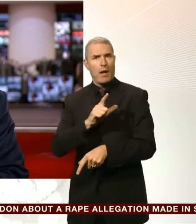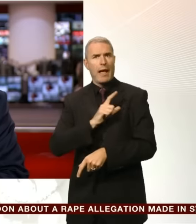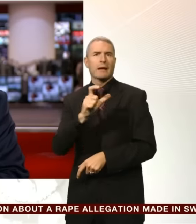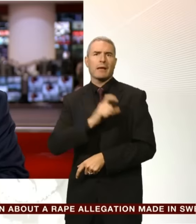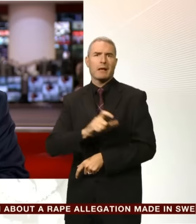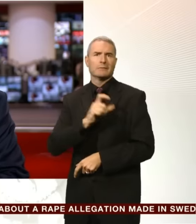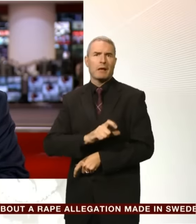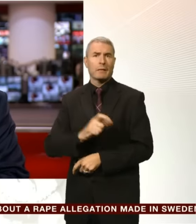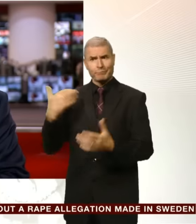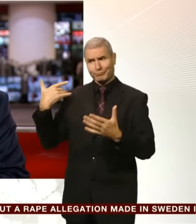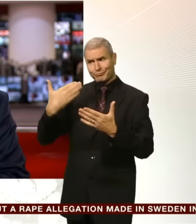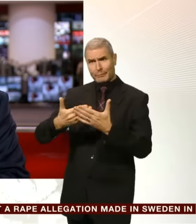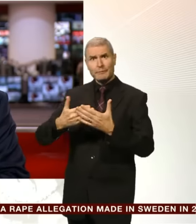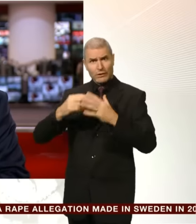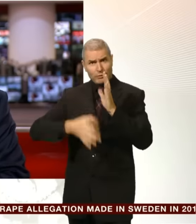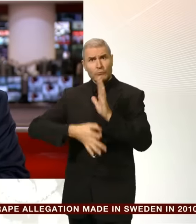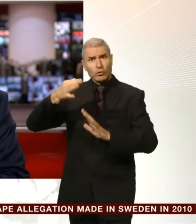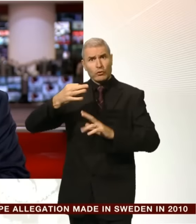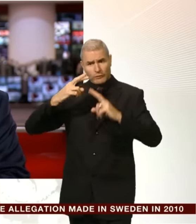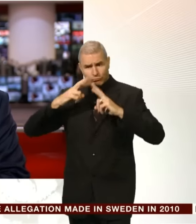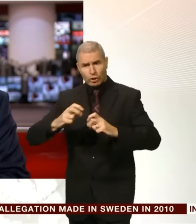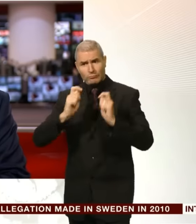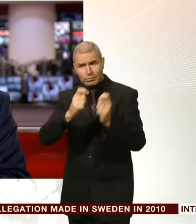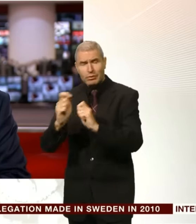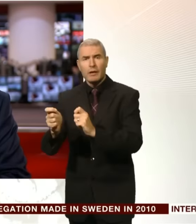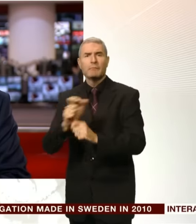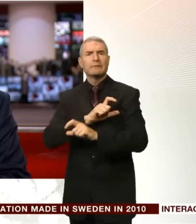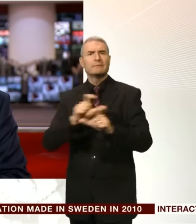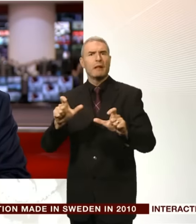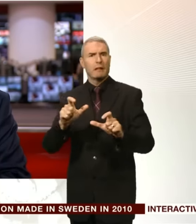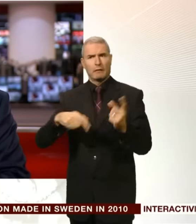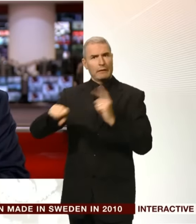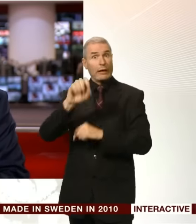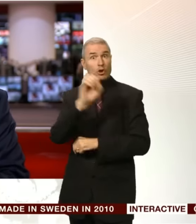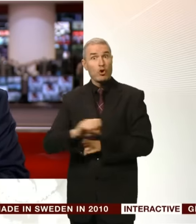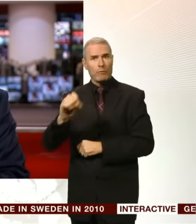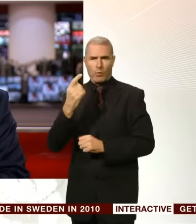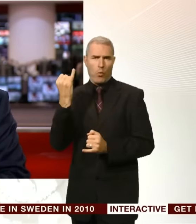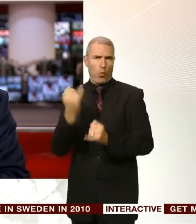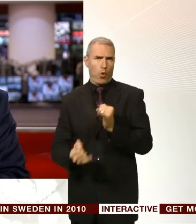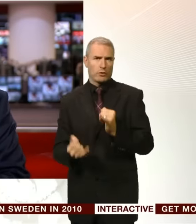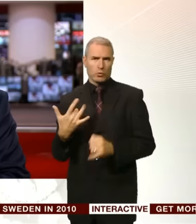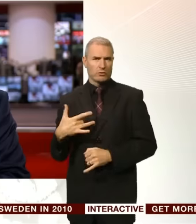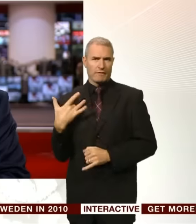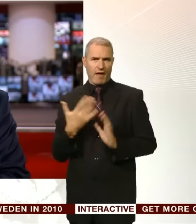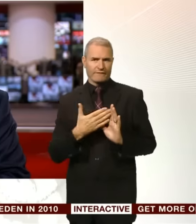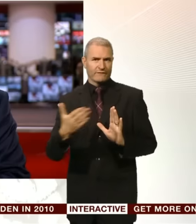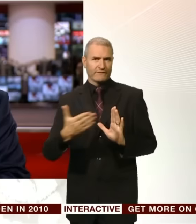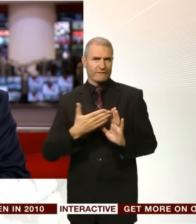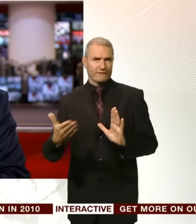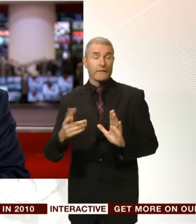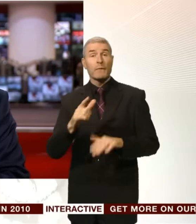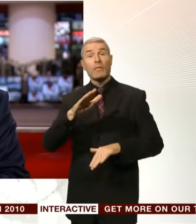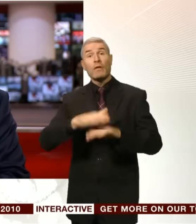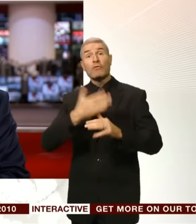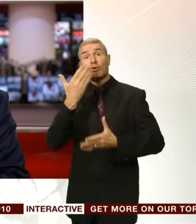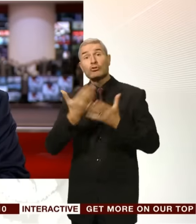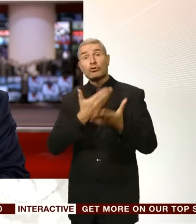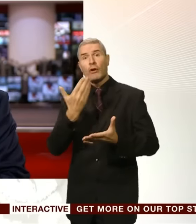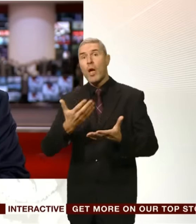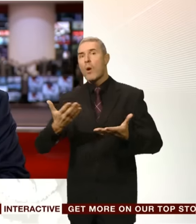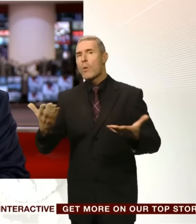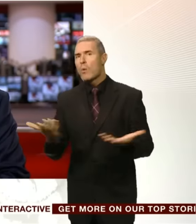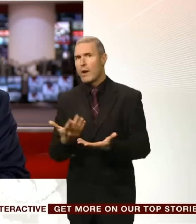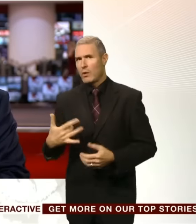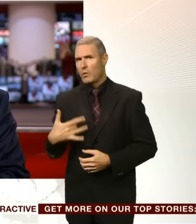have led to improvements in diagnosis and treatments, we still have the worst survival rate in Europe. But that's not the full story. Experts say that where you live